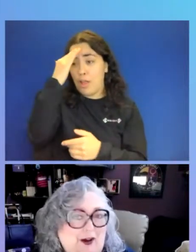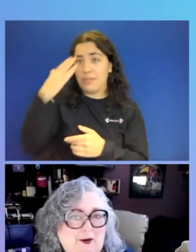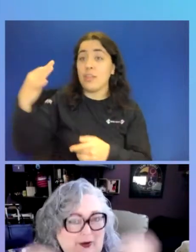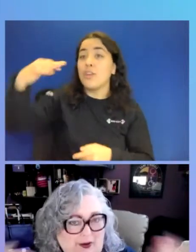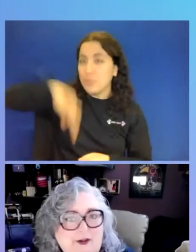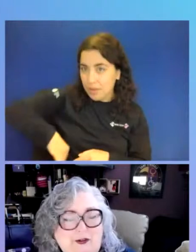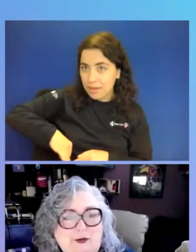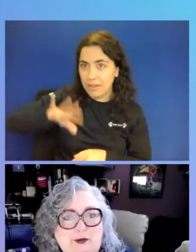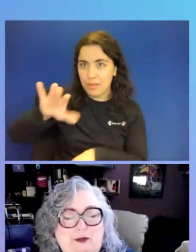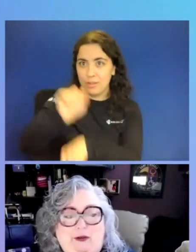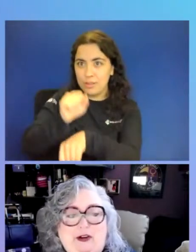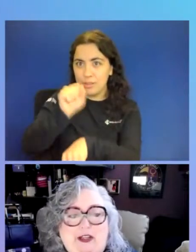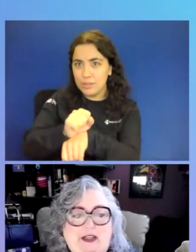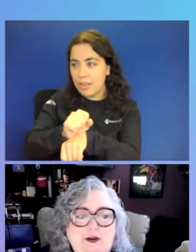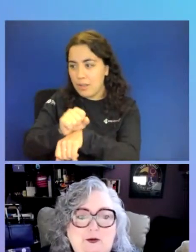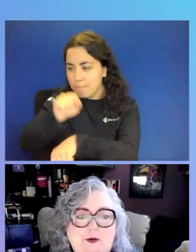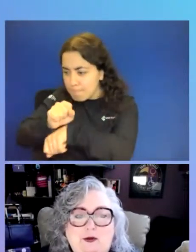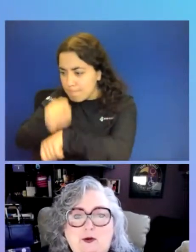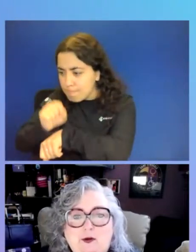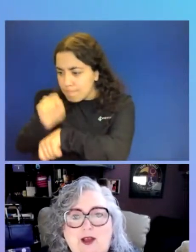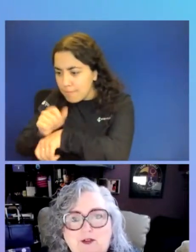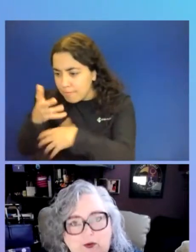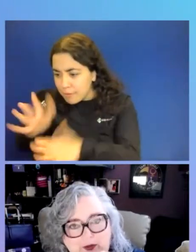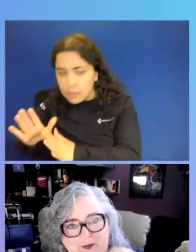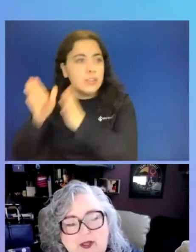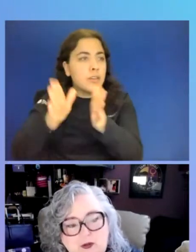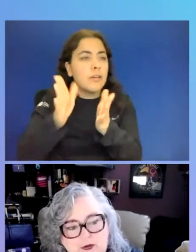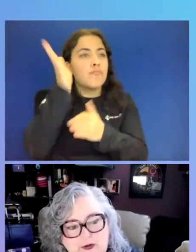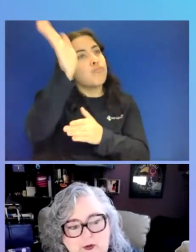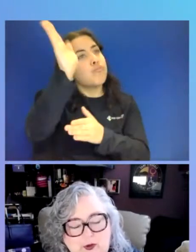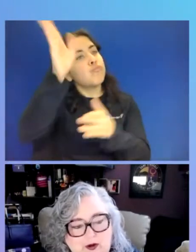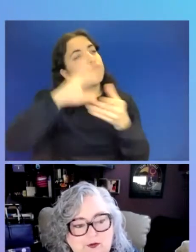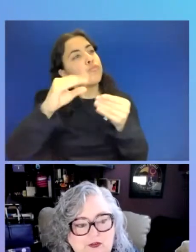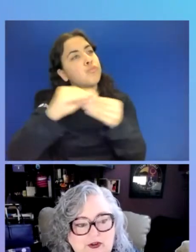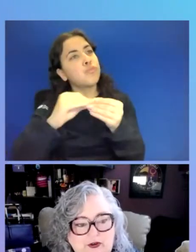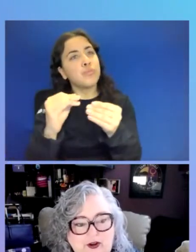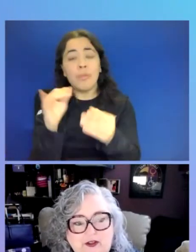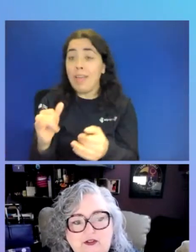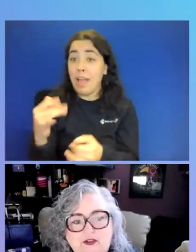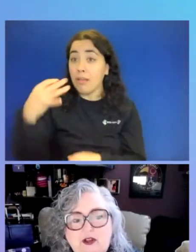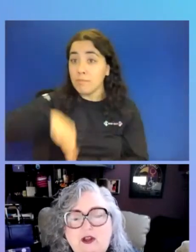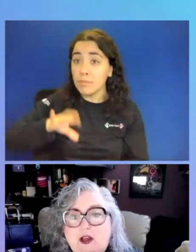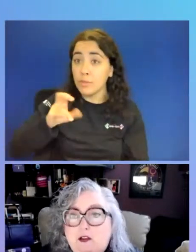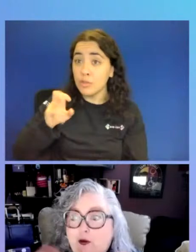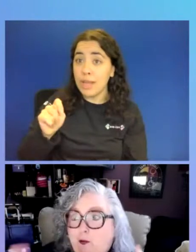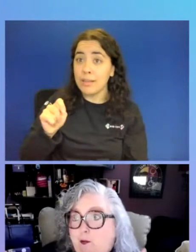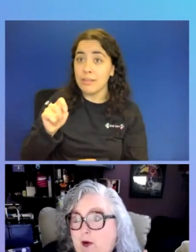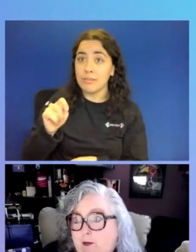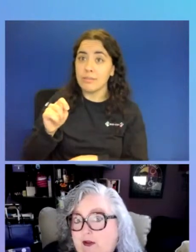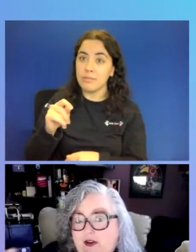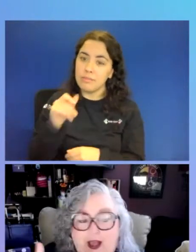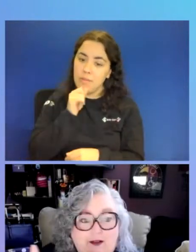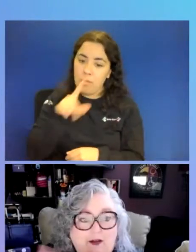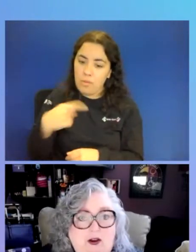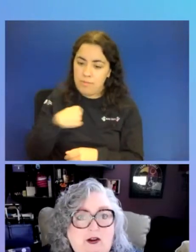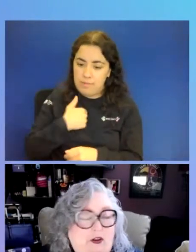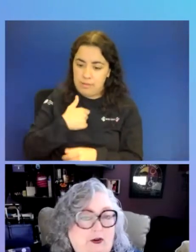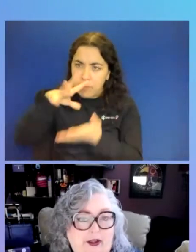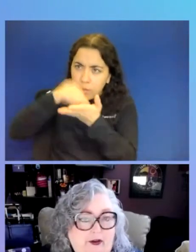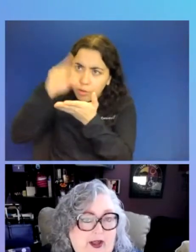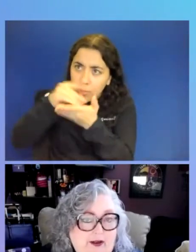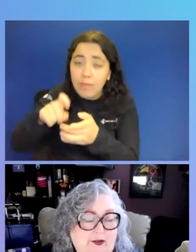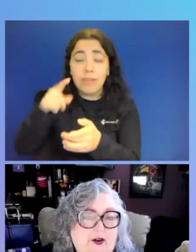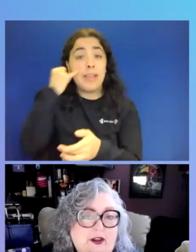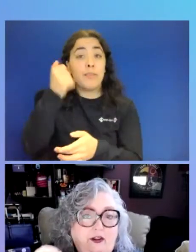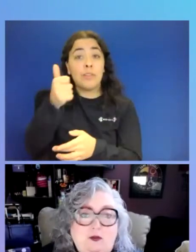of their job to the community. So you don't have to only be a learner, you can also share your knowledge. So Paul mentioned AXCON.